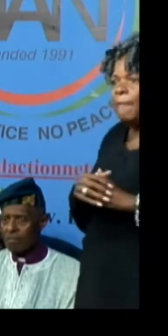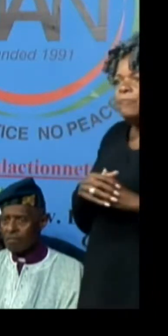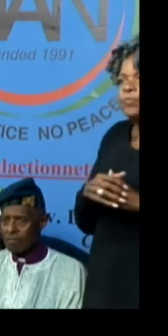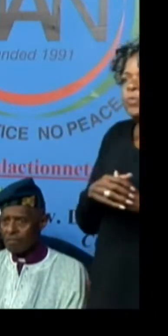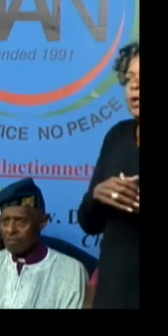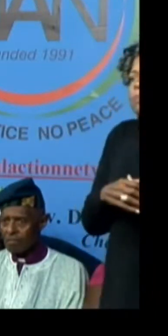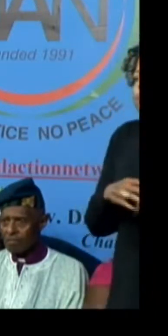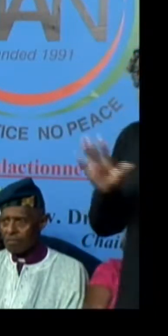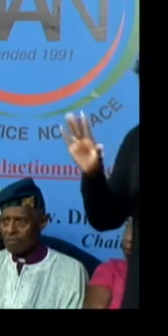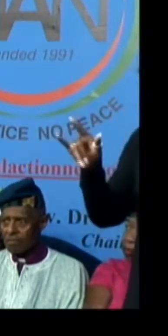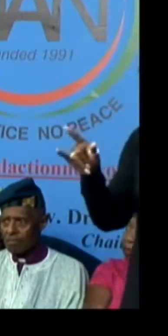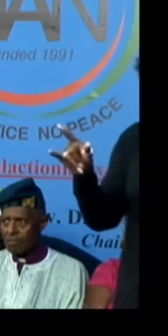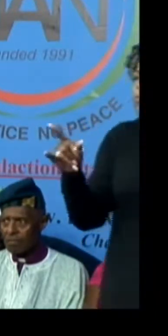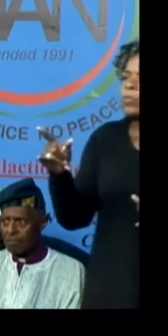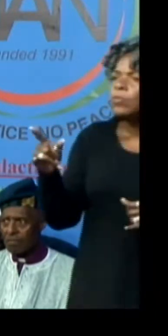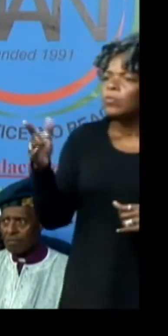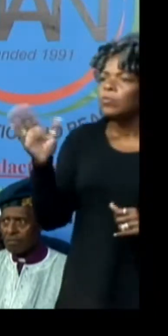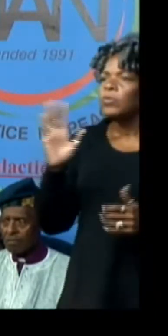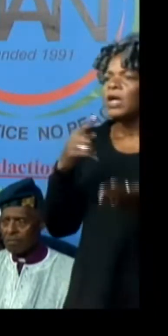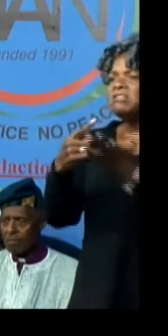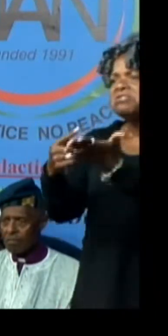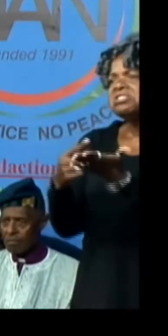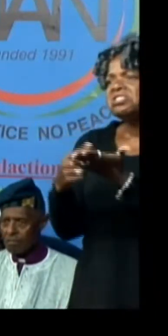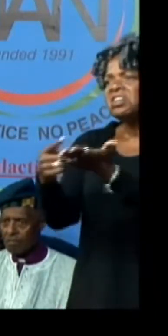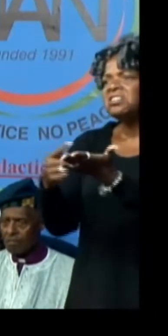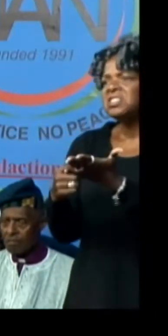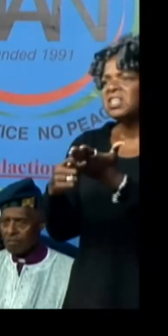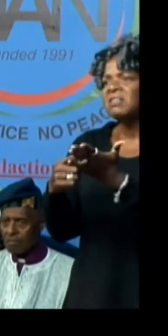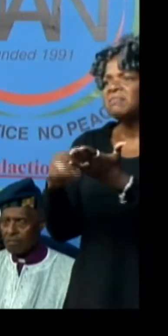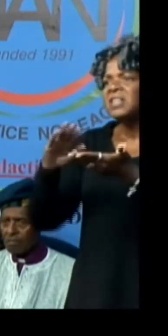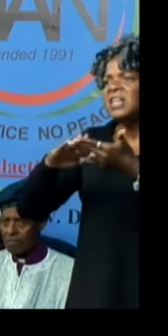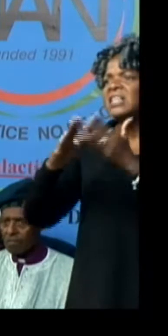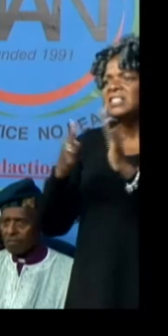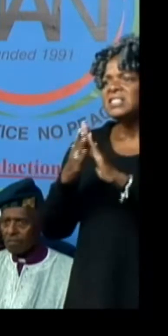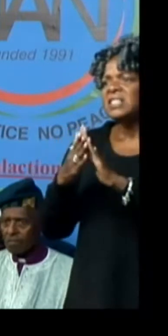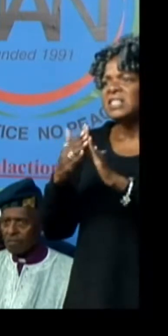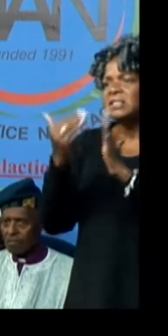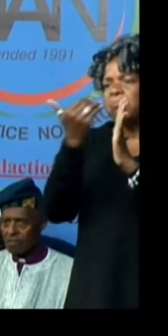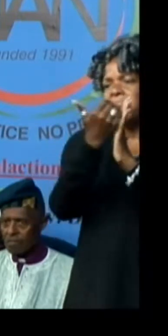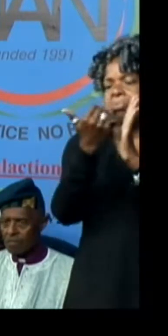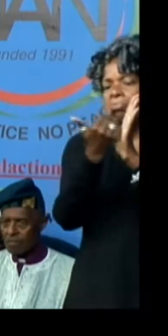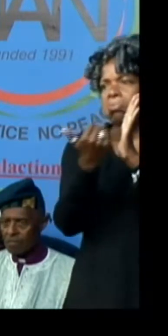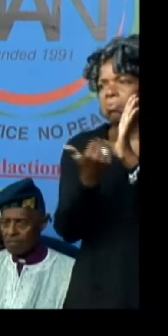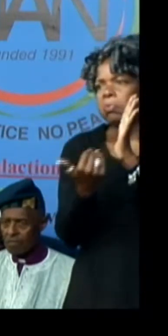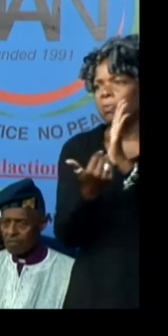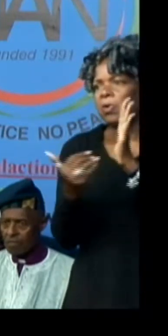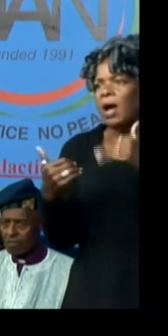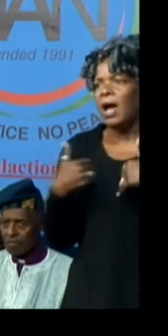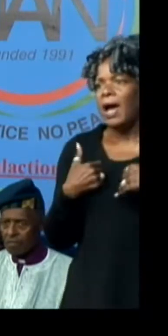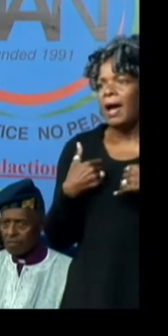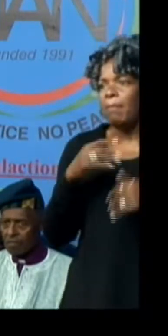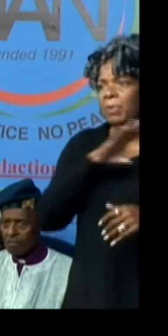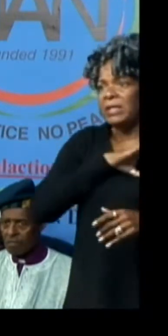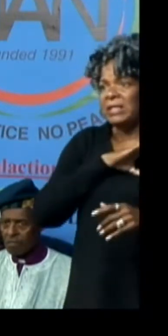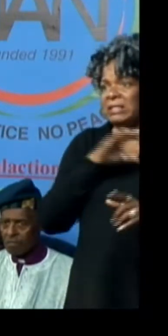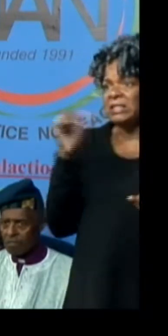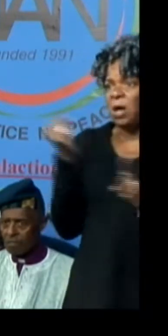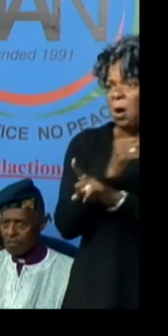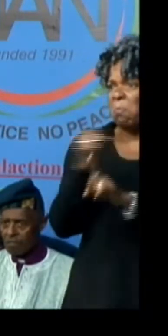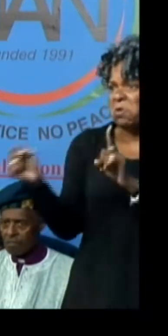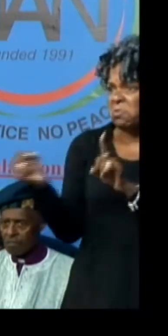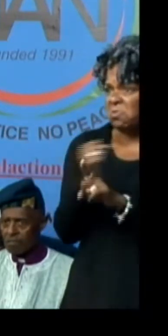police abuse, that the government, the federal government, would have to take over and deal with that. And we began to